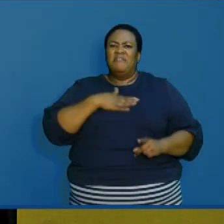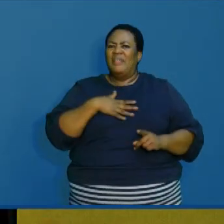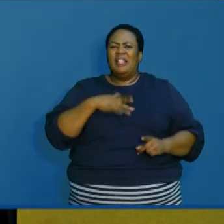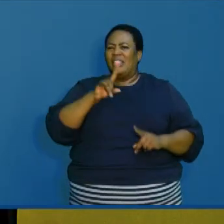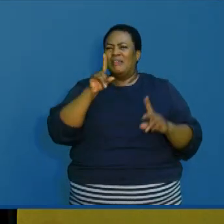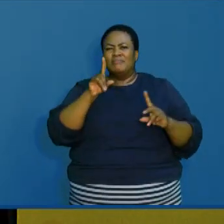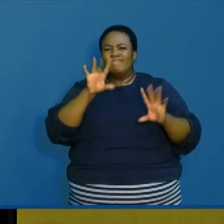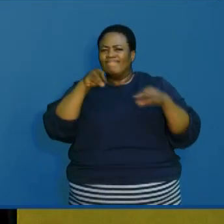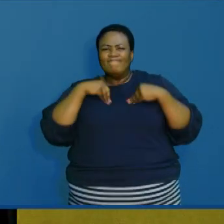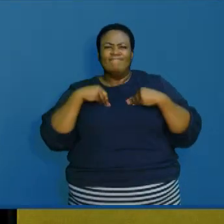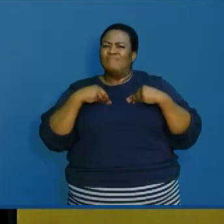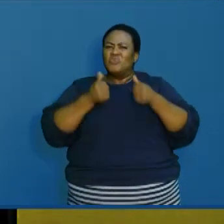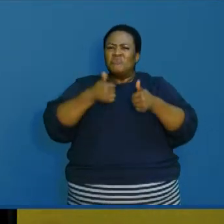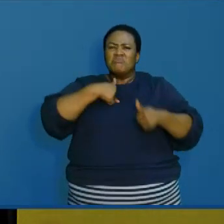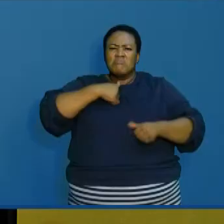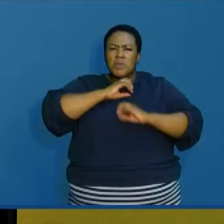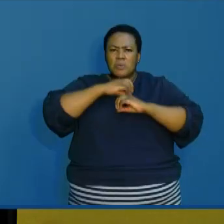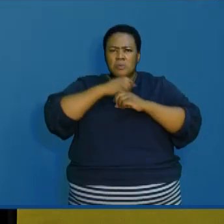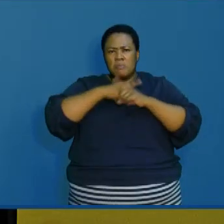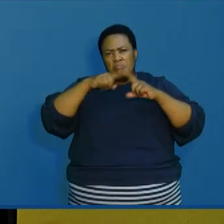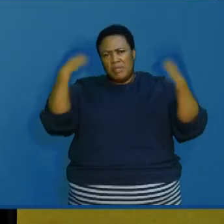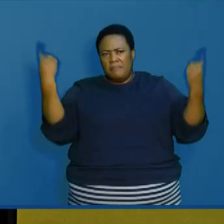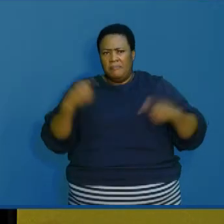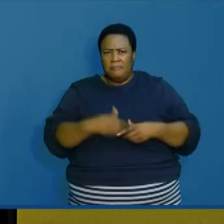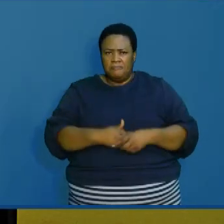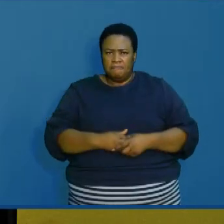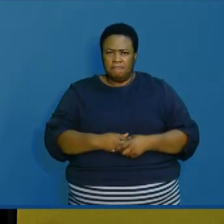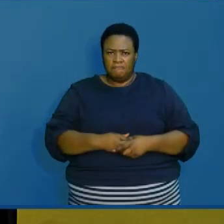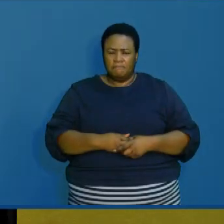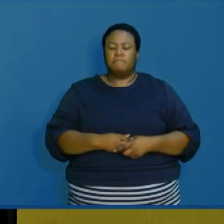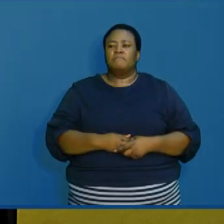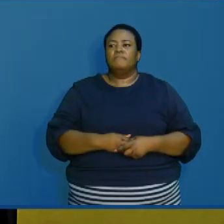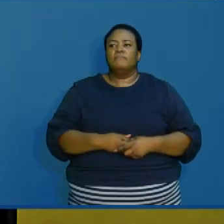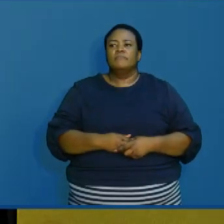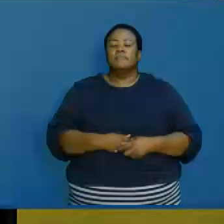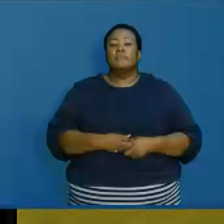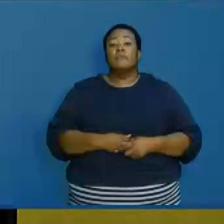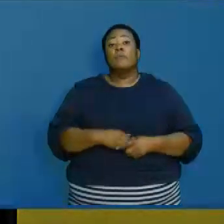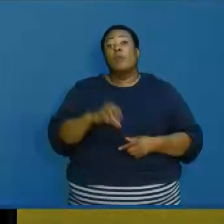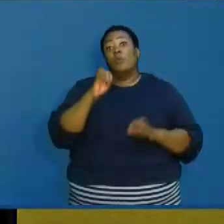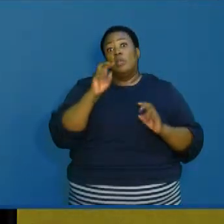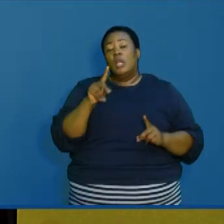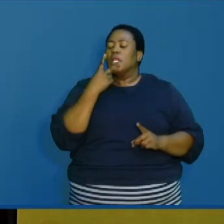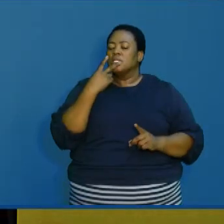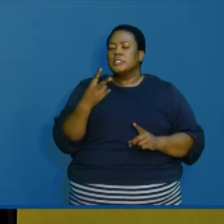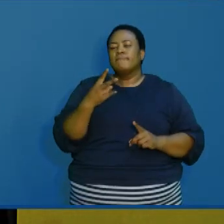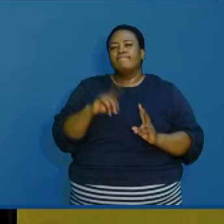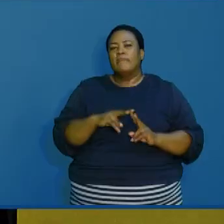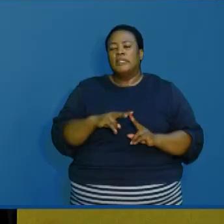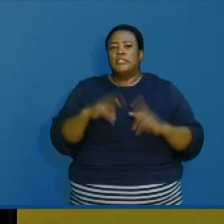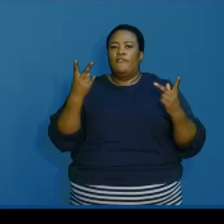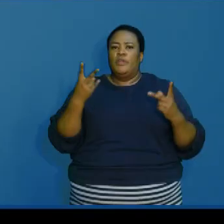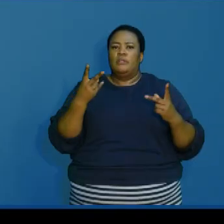and disenchanted. Let's look at different problematic